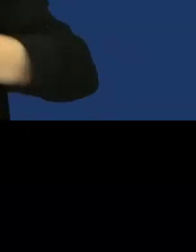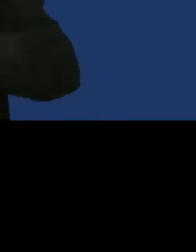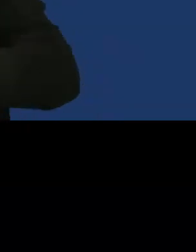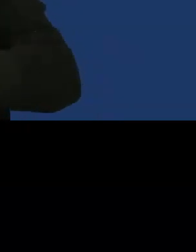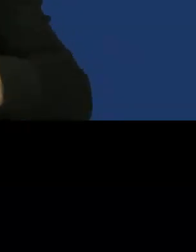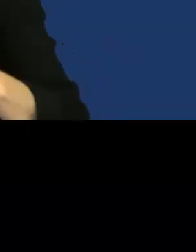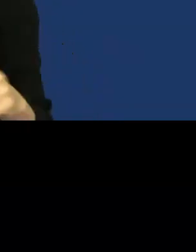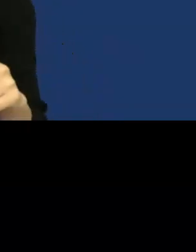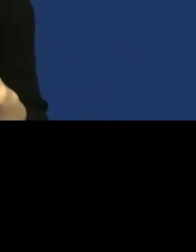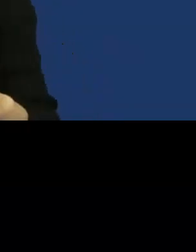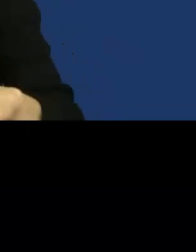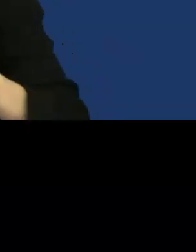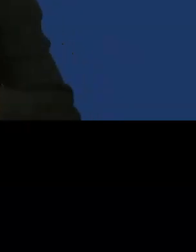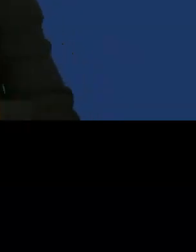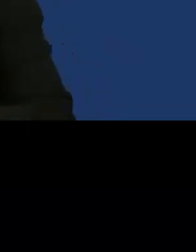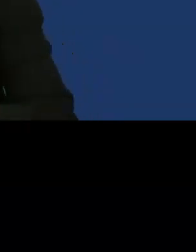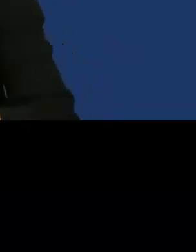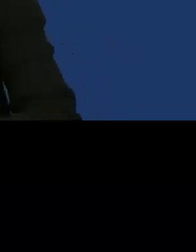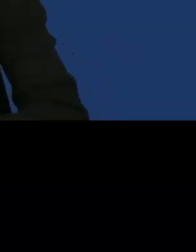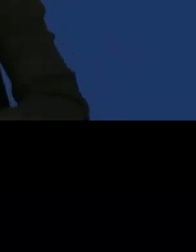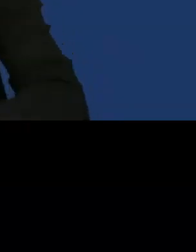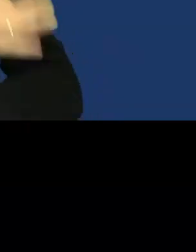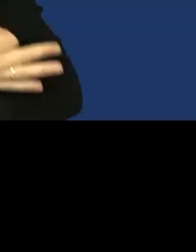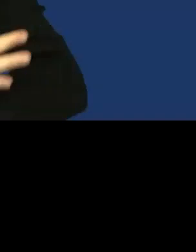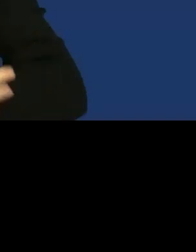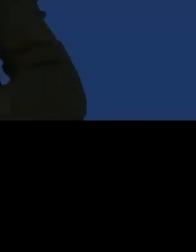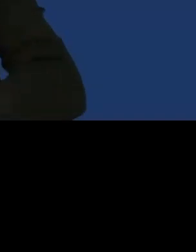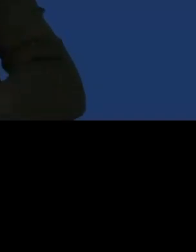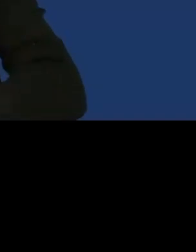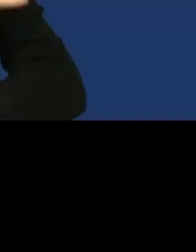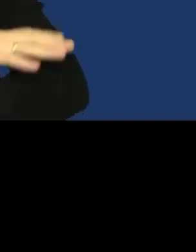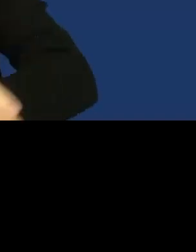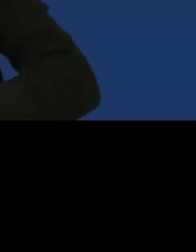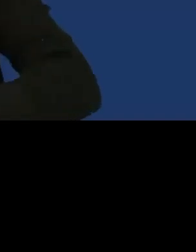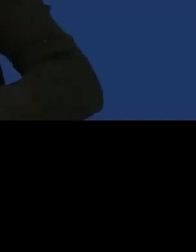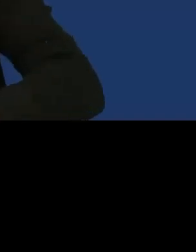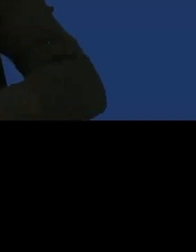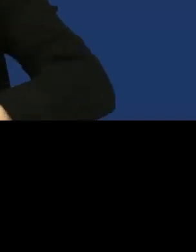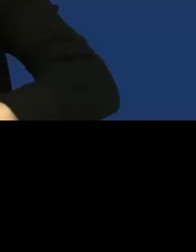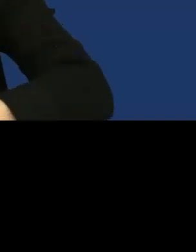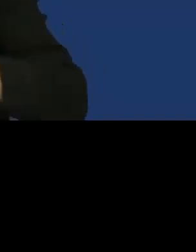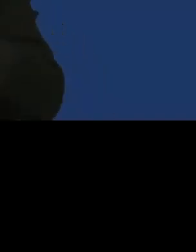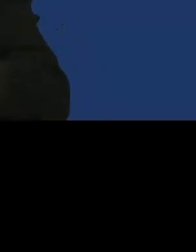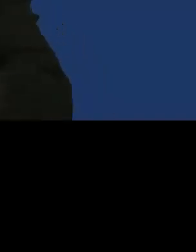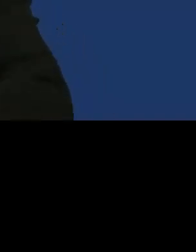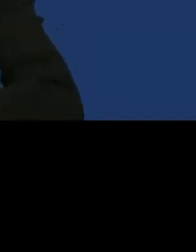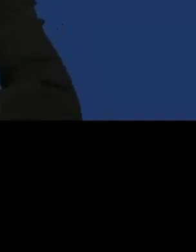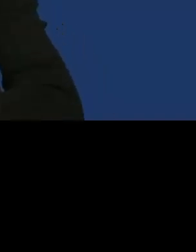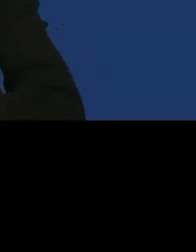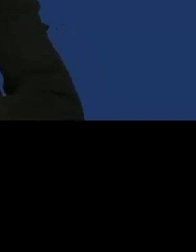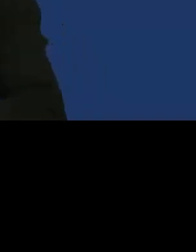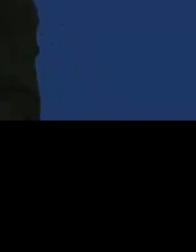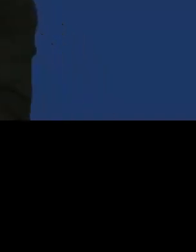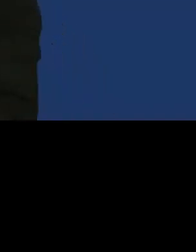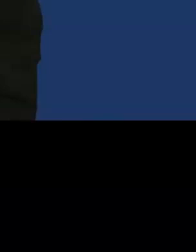arm. This has been this experiment has been done by other researchers. And what they found is